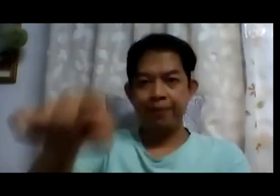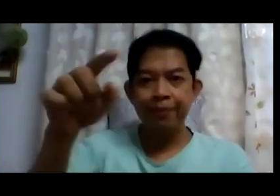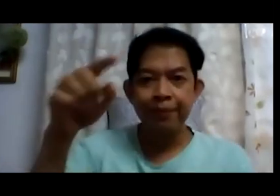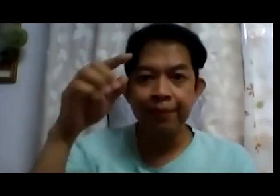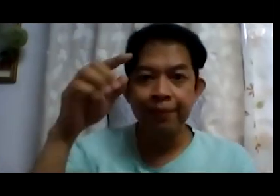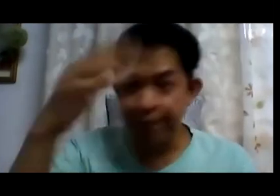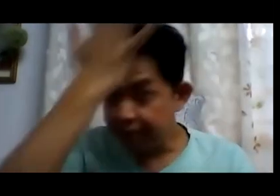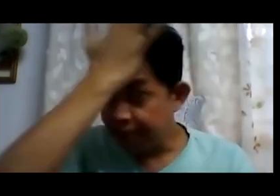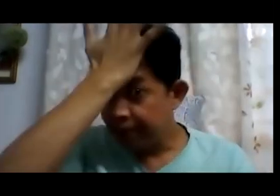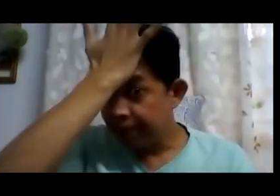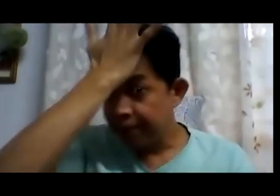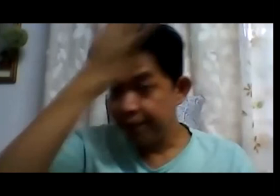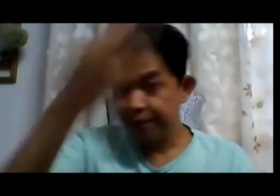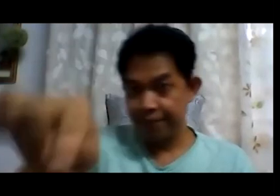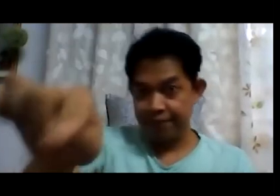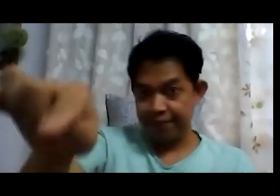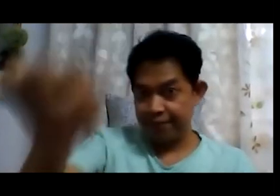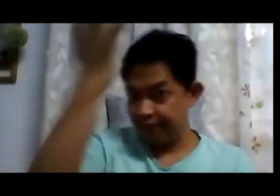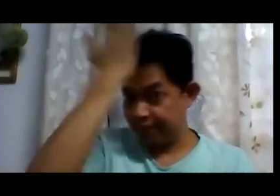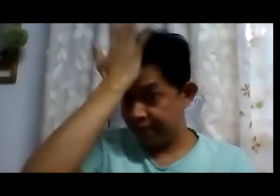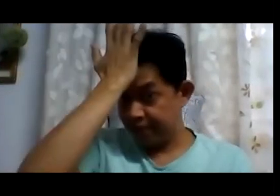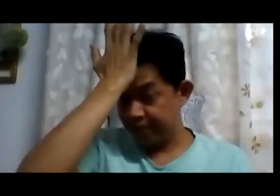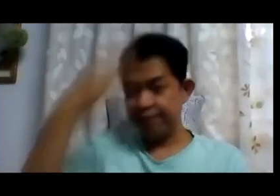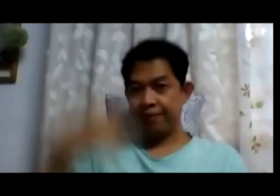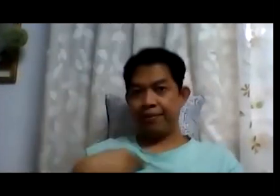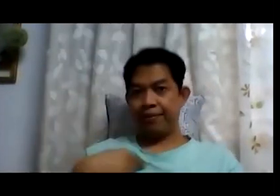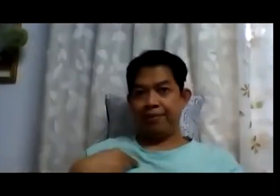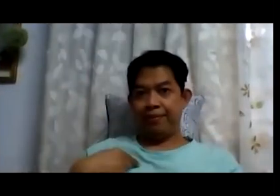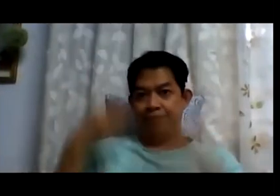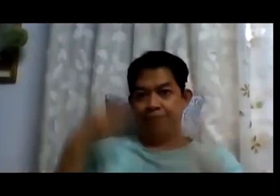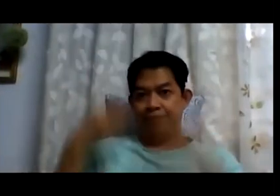So I'm calling you, Peebs.